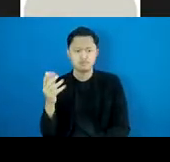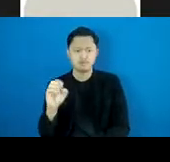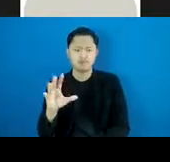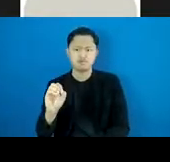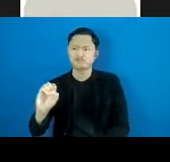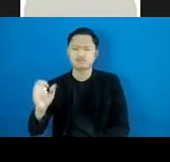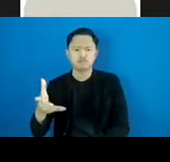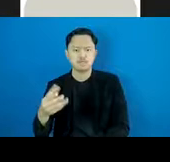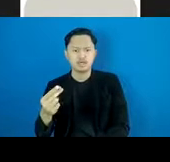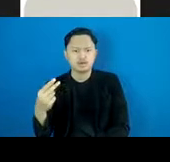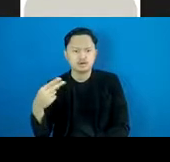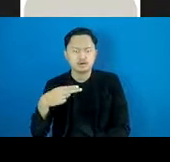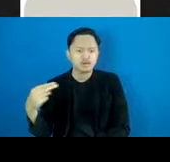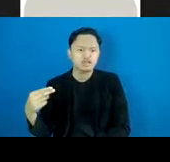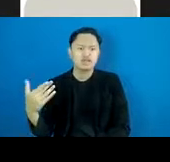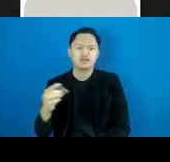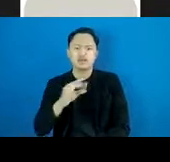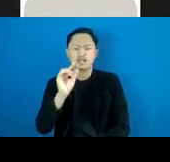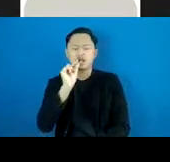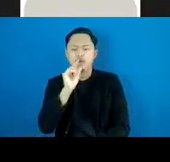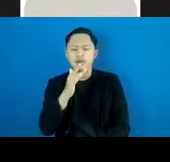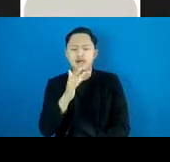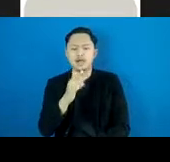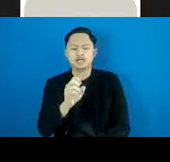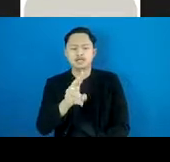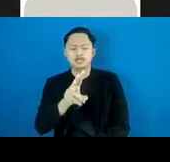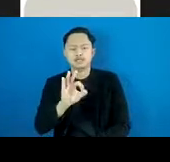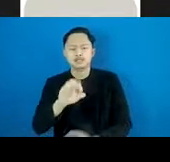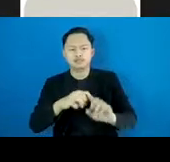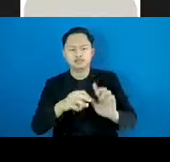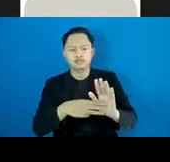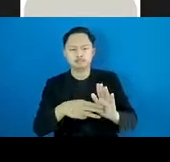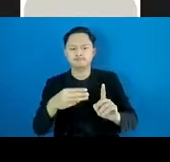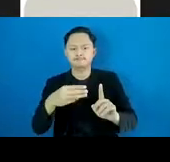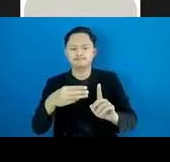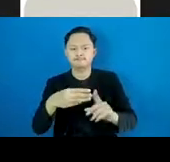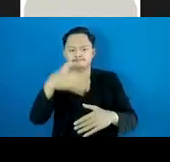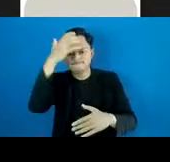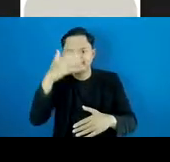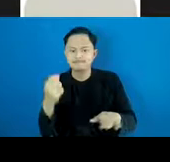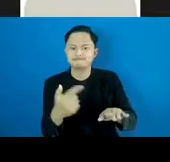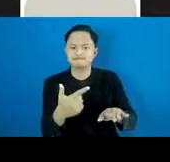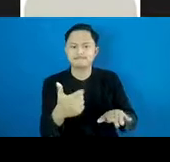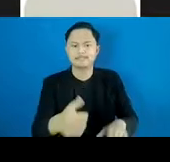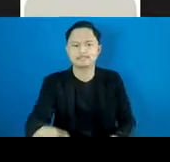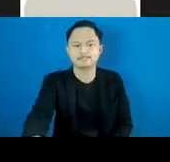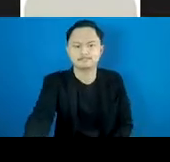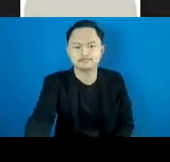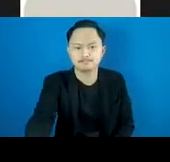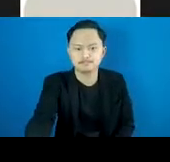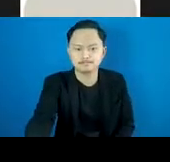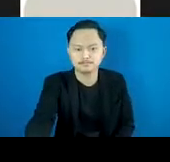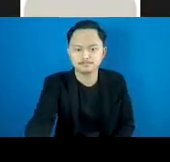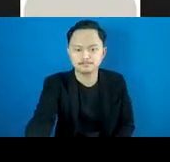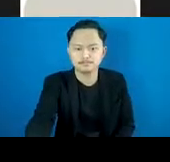$1 billion rupiah is being made available for each 12-meter bus. So there is a policy support that is needed, and there is an implementation framework support